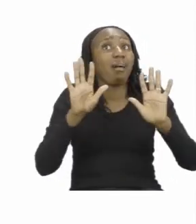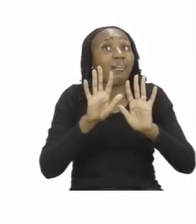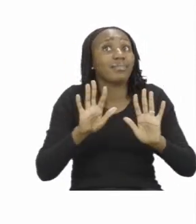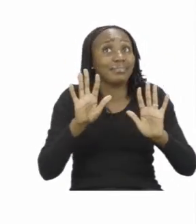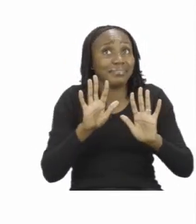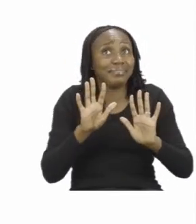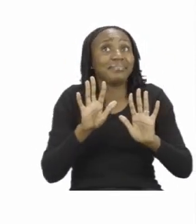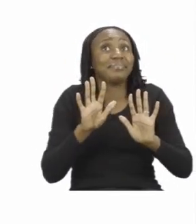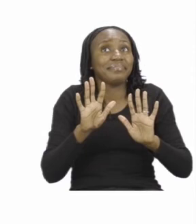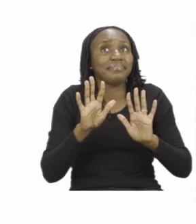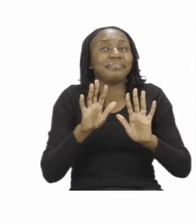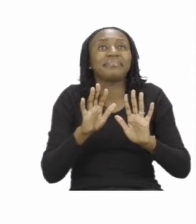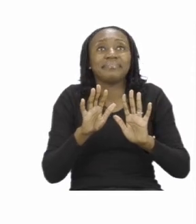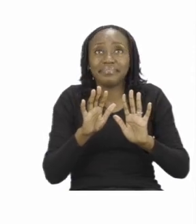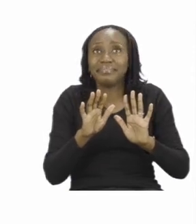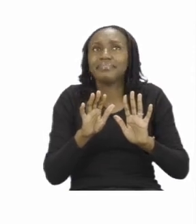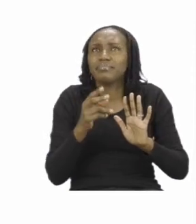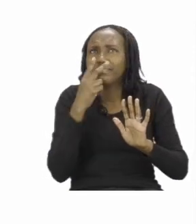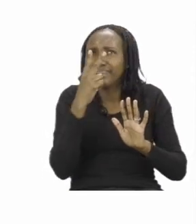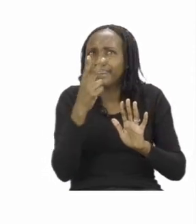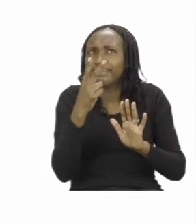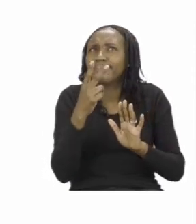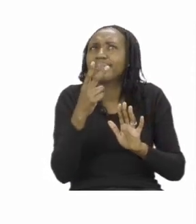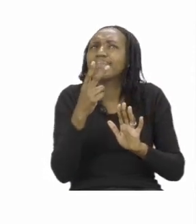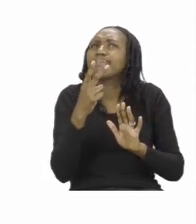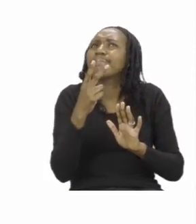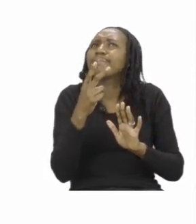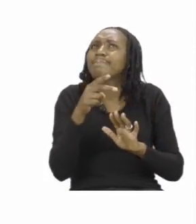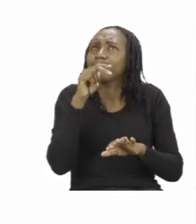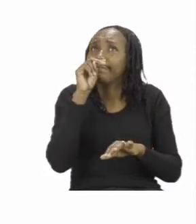Now on page 20, we have 3